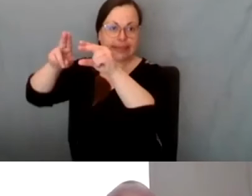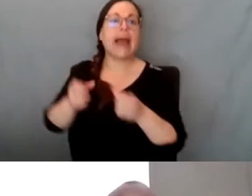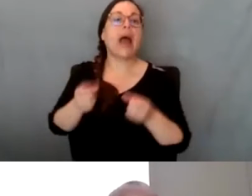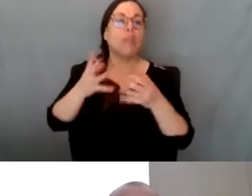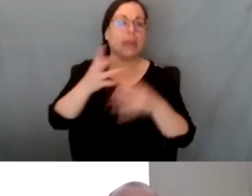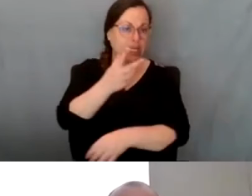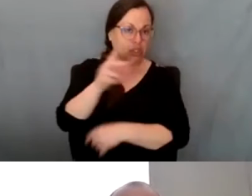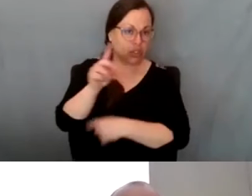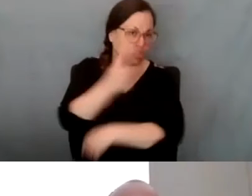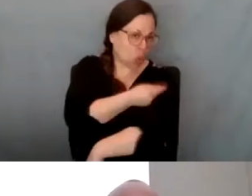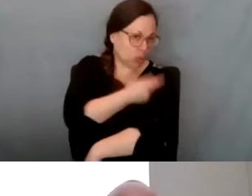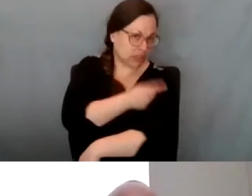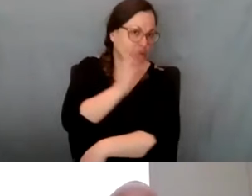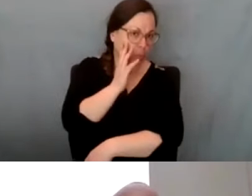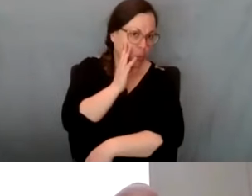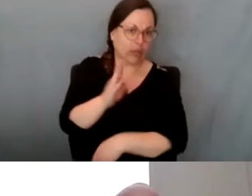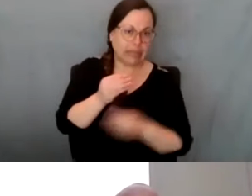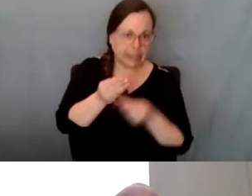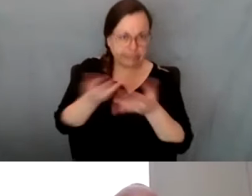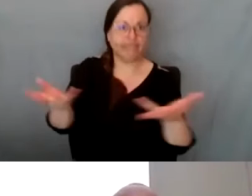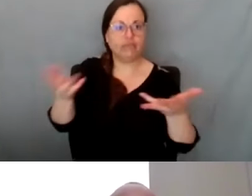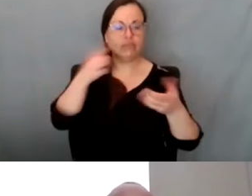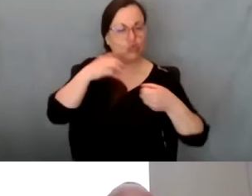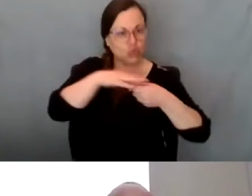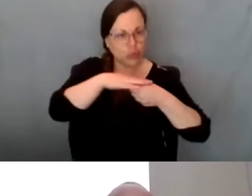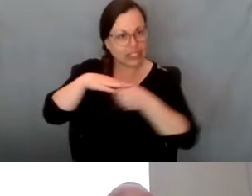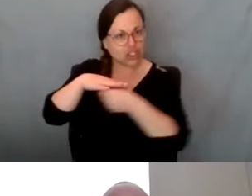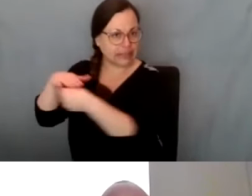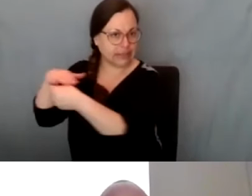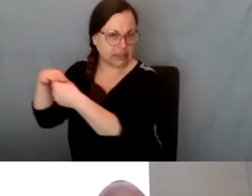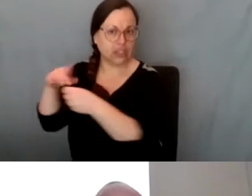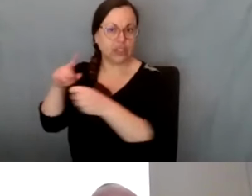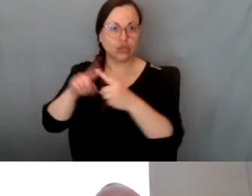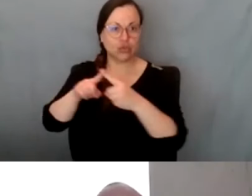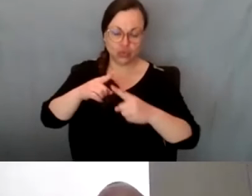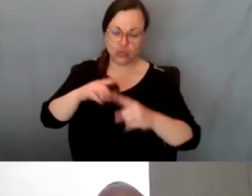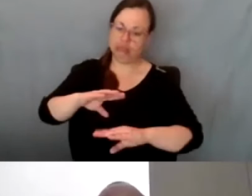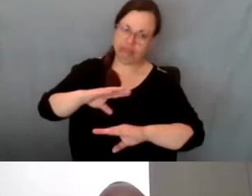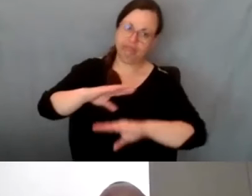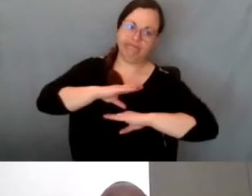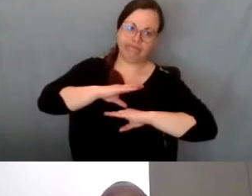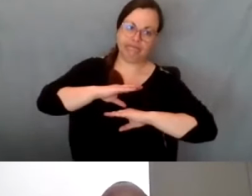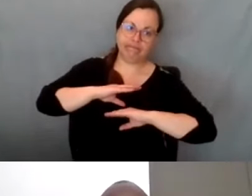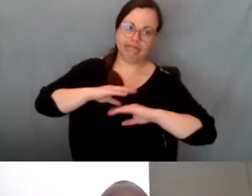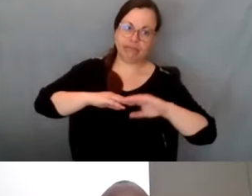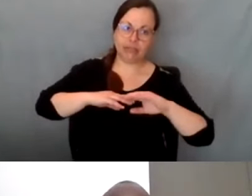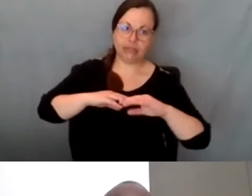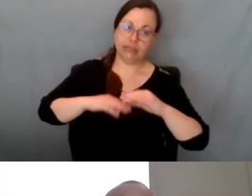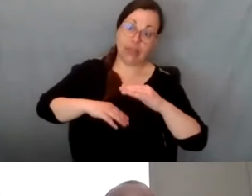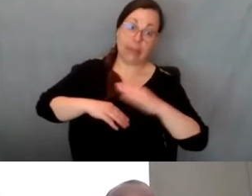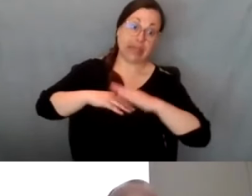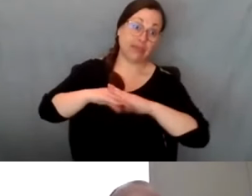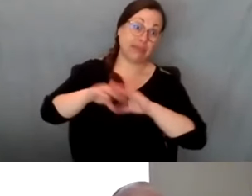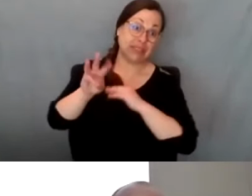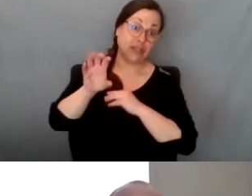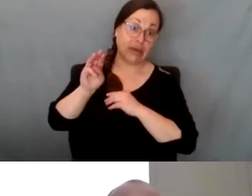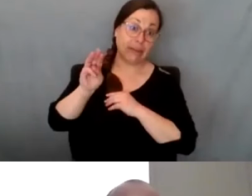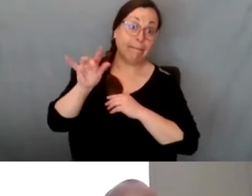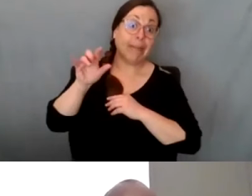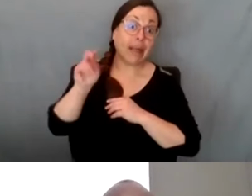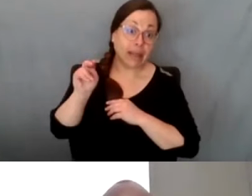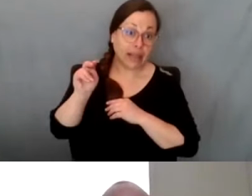out in the region to reach the maximum of 600 million doses. That